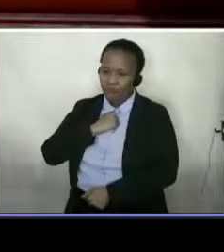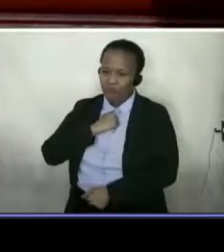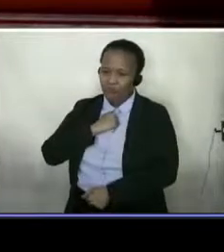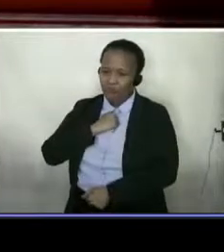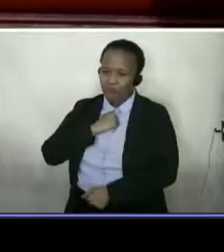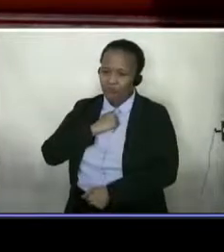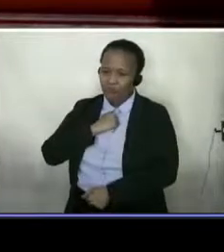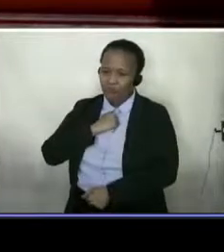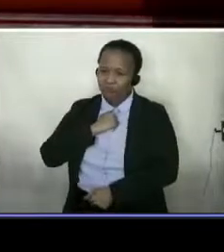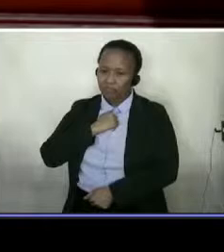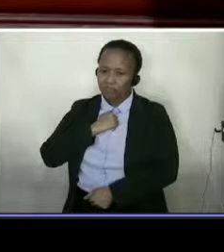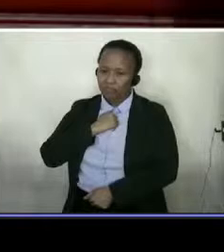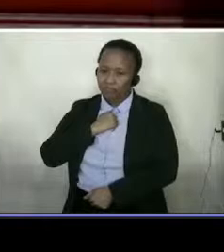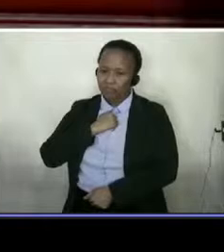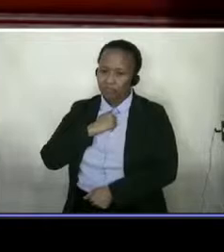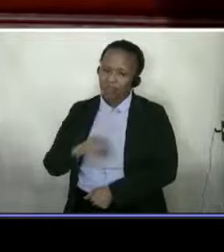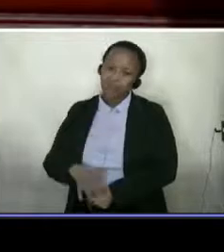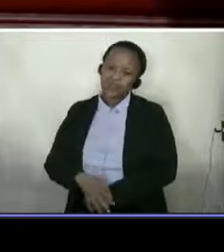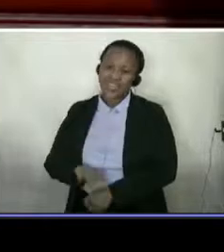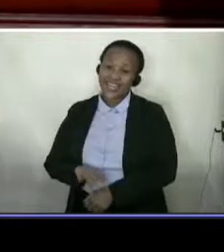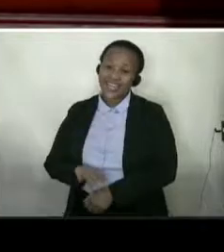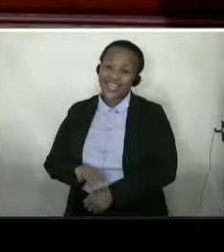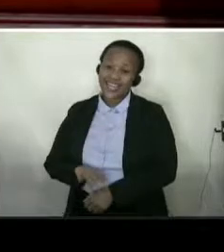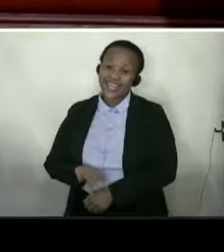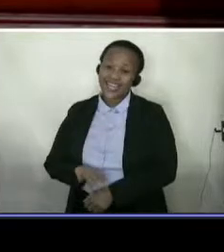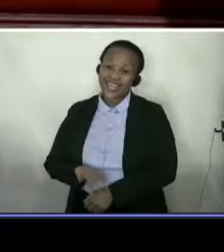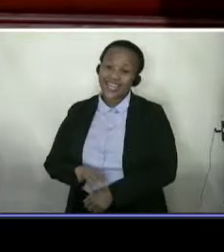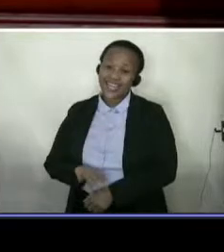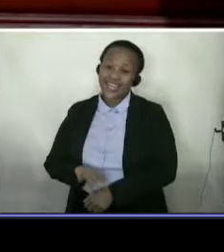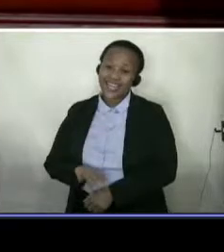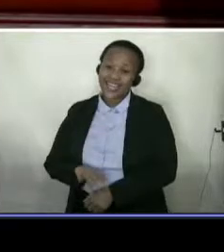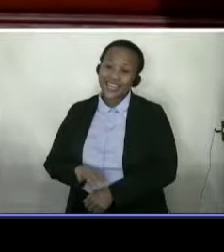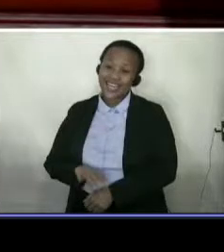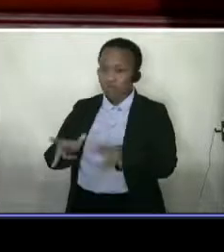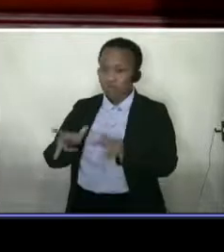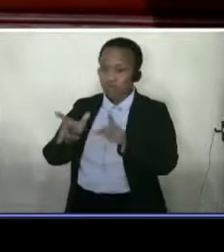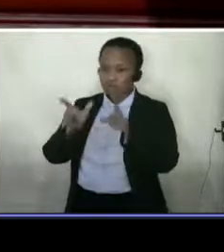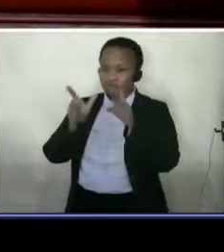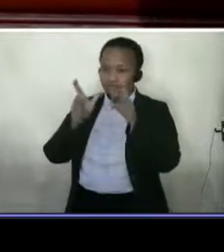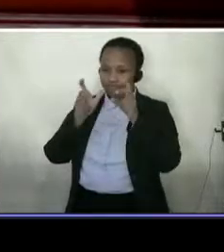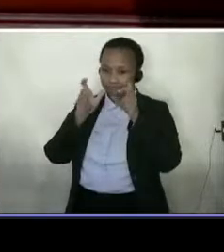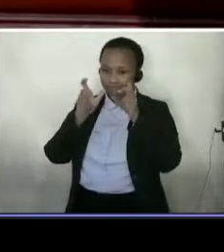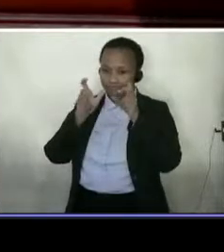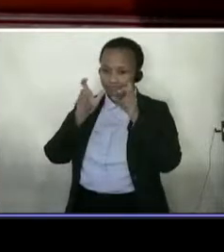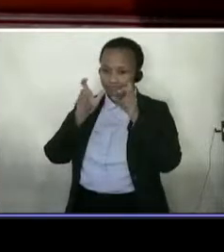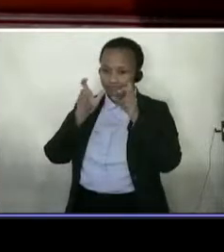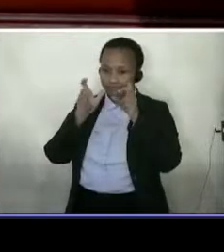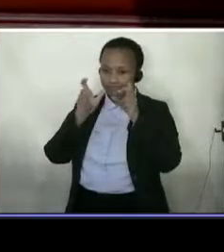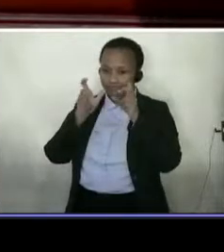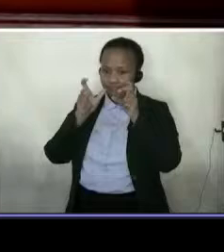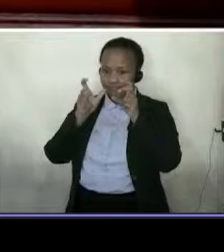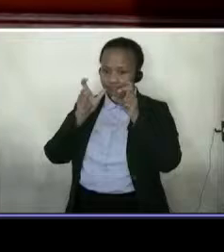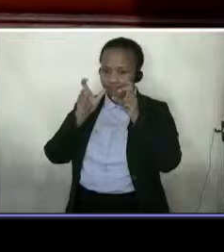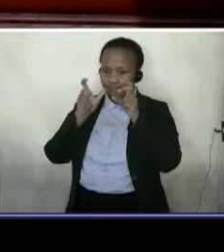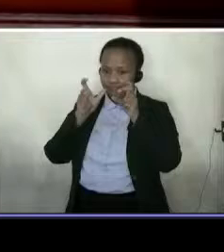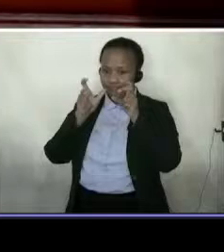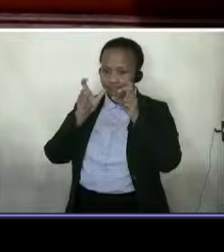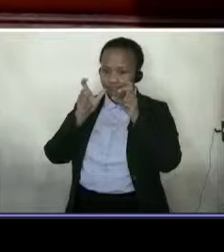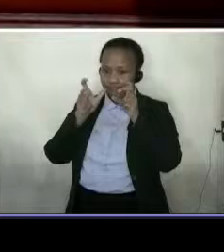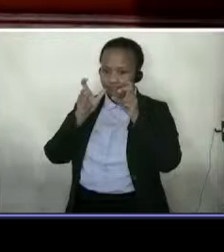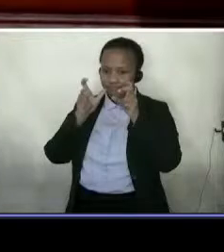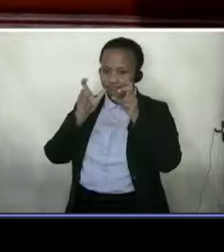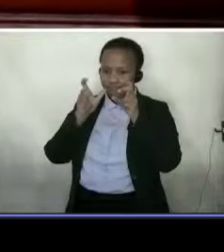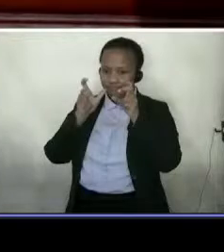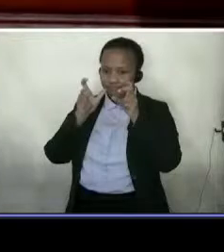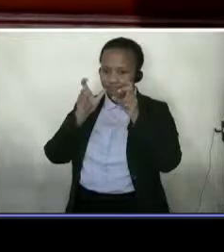If you had the Premier, like the clerk, you deliberately distorted it. I know you have